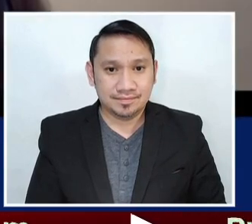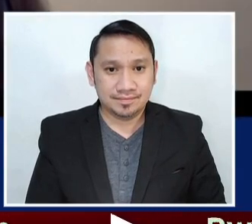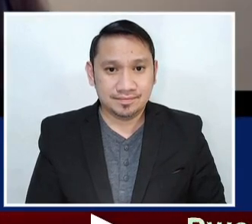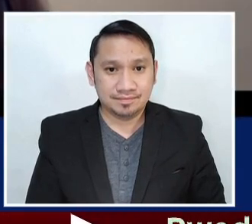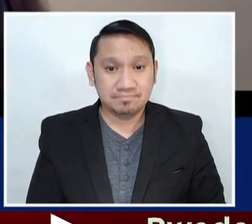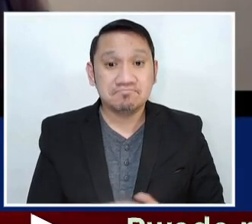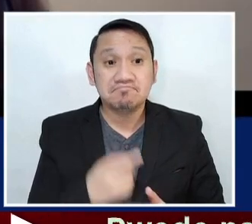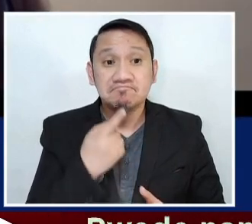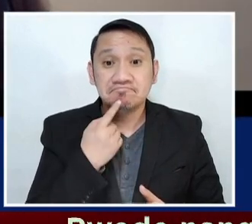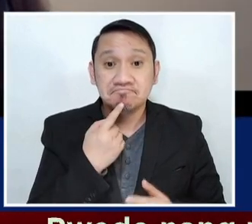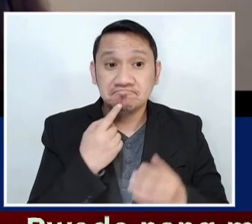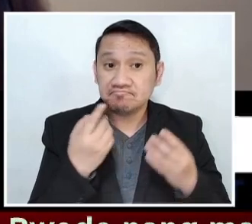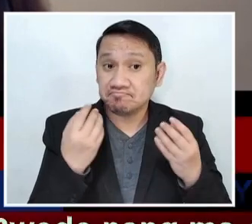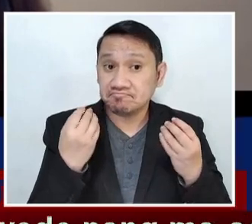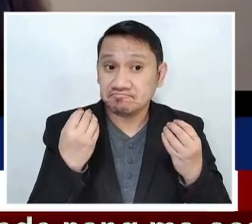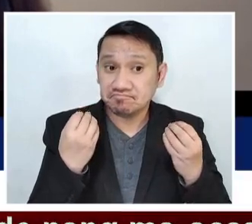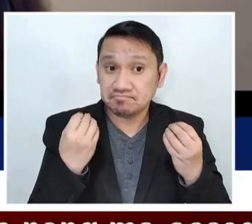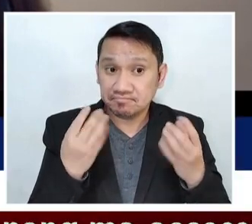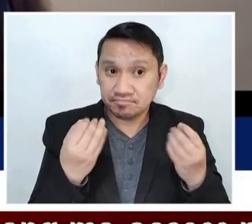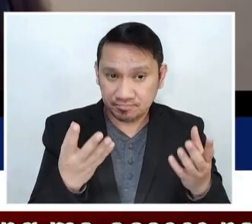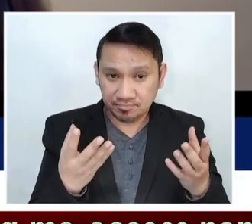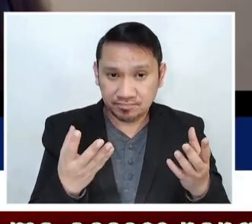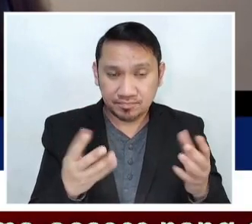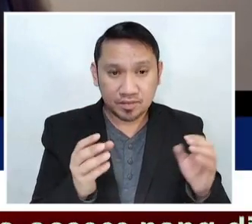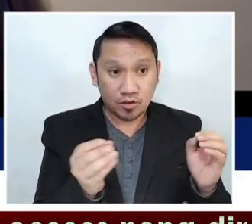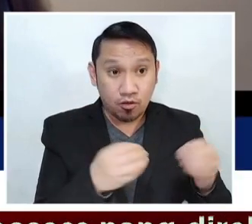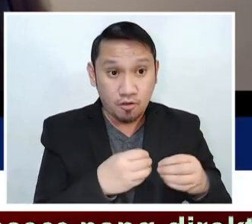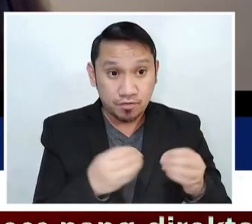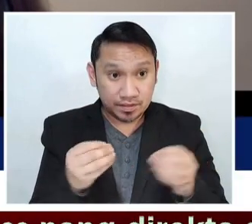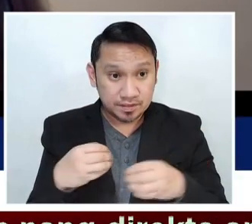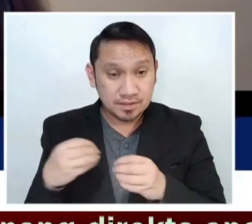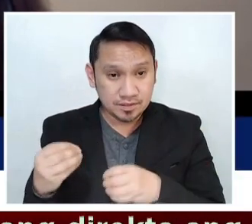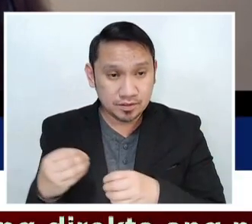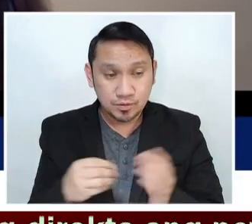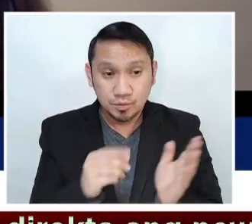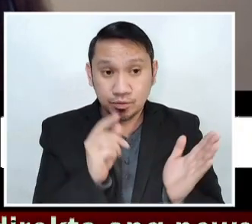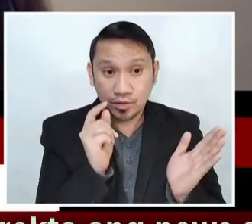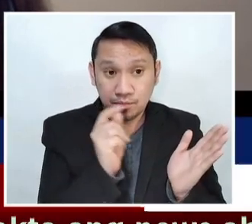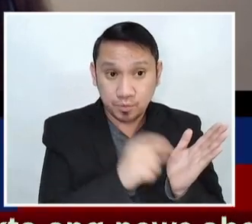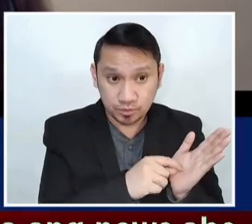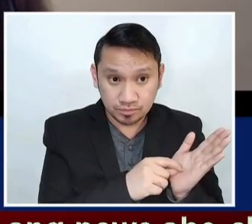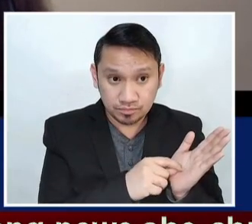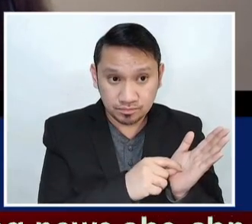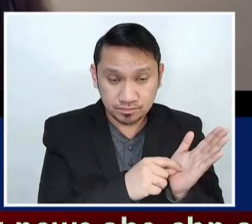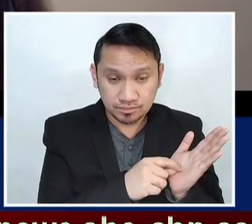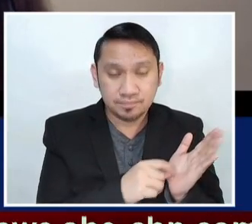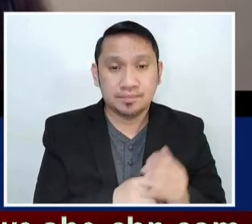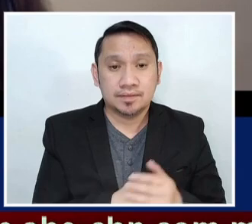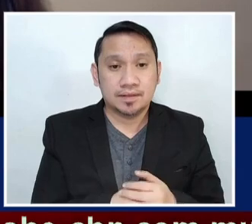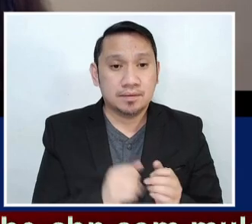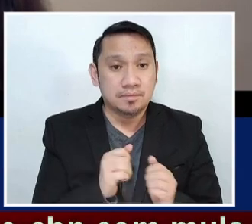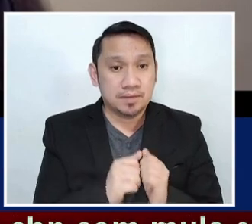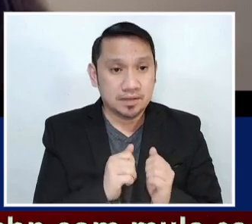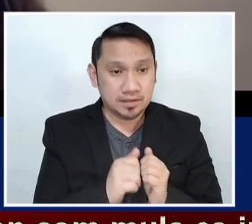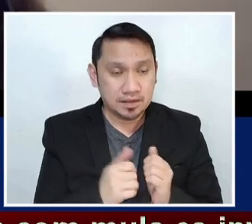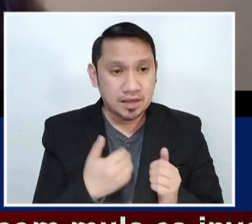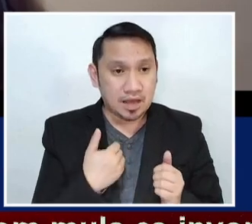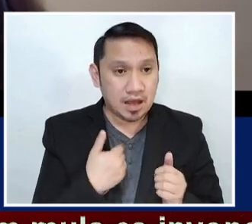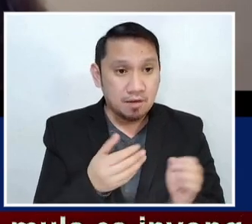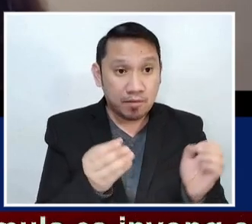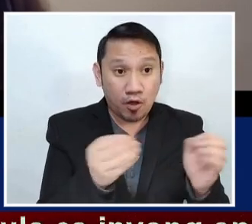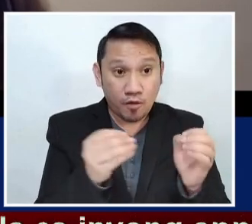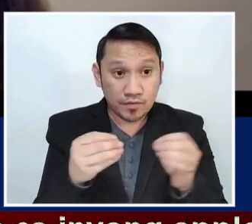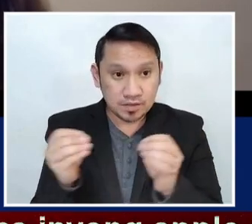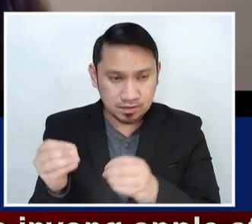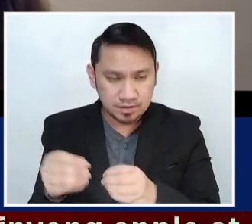Mas maraming agencies involved in the signing of the JMC so that we will have more implementing agencies involved.